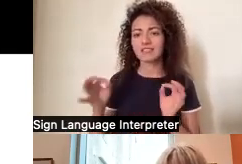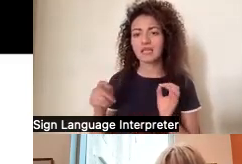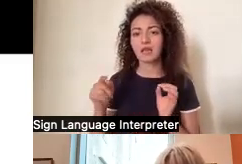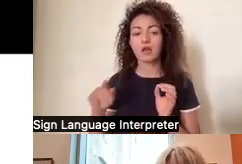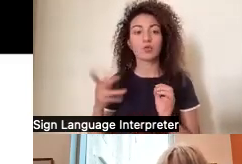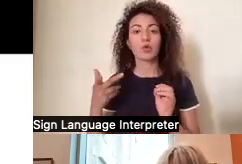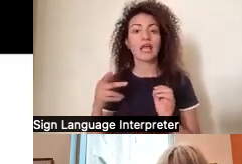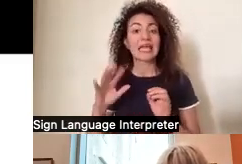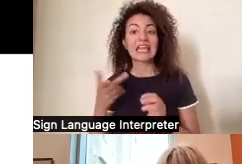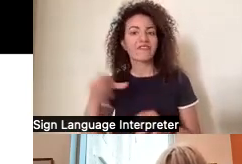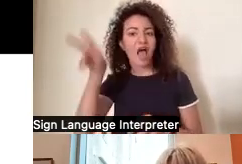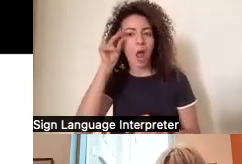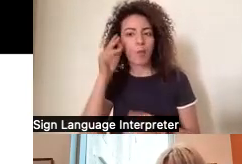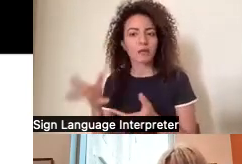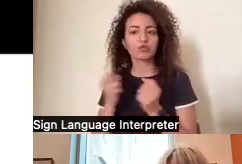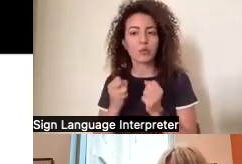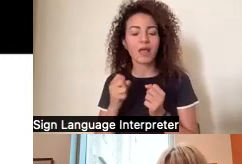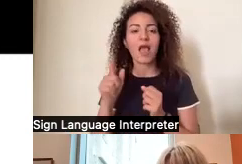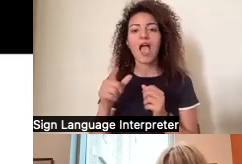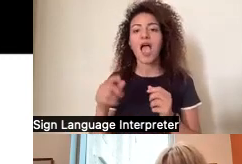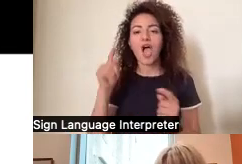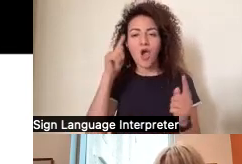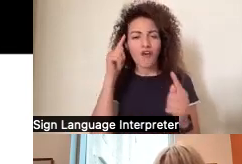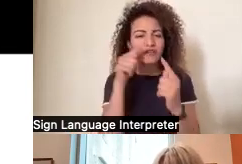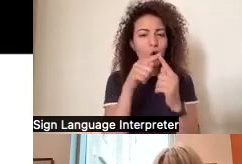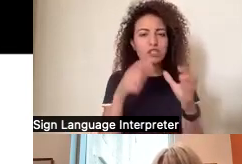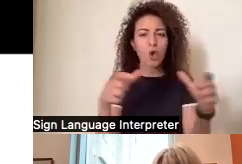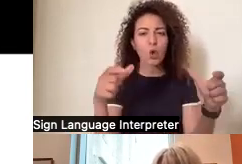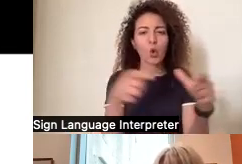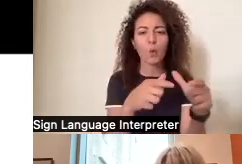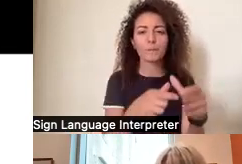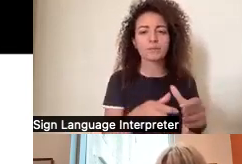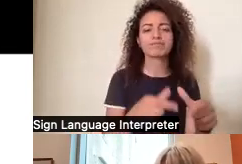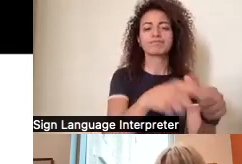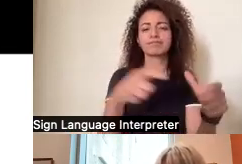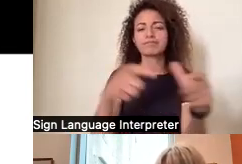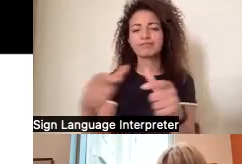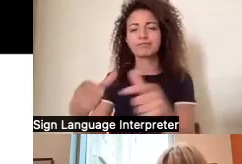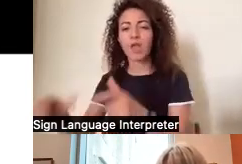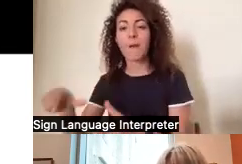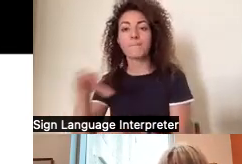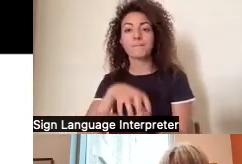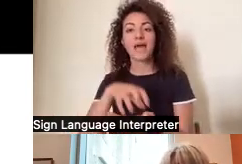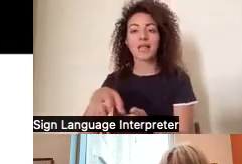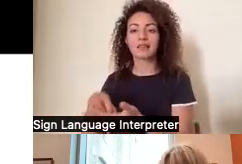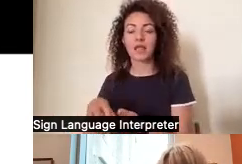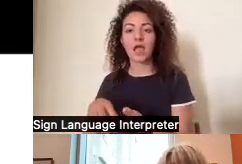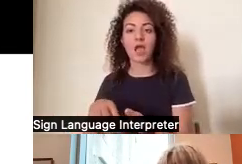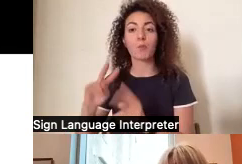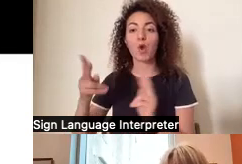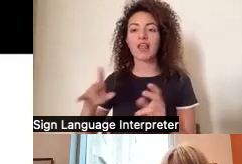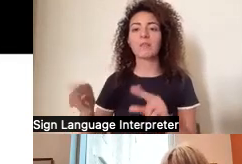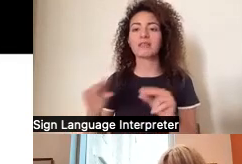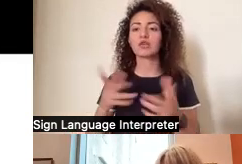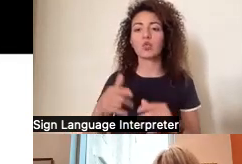and interviews with 12 NGOs and 8 family carers across MENA countries, particularly Lebanon, Jordan, and Tunisia. Next